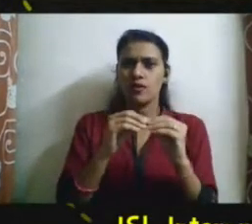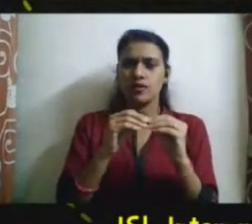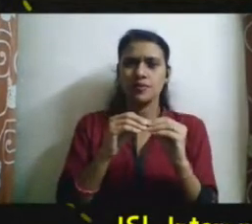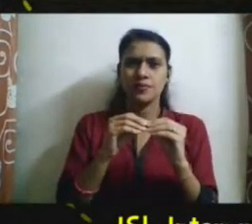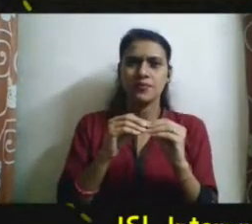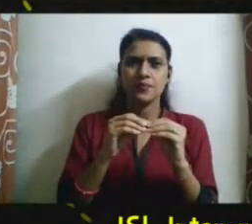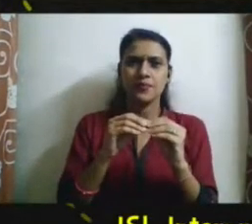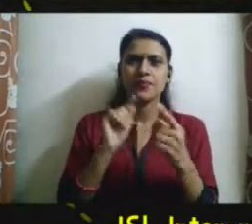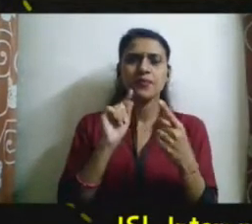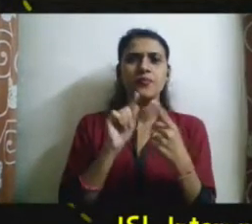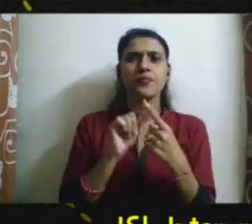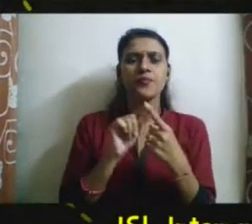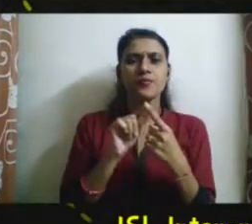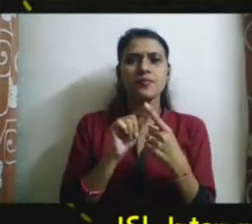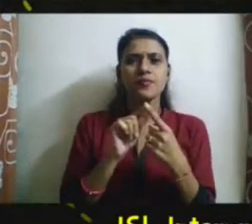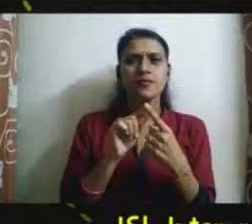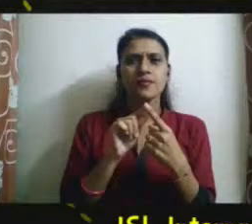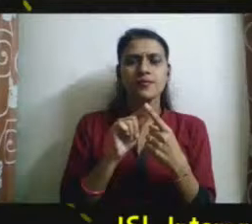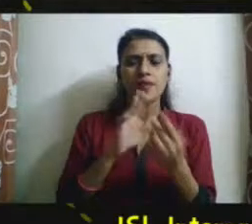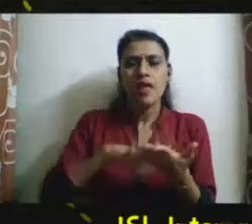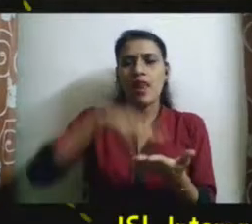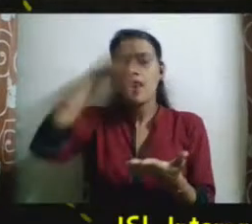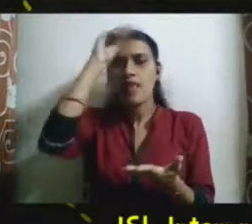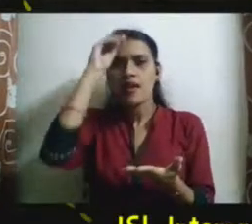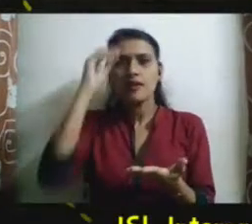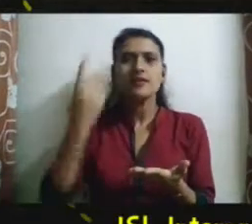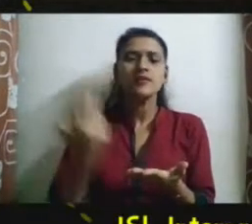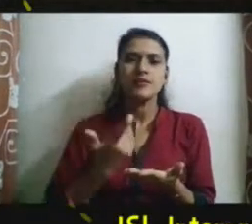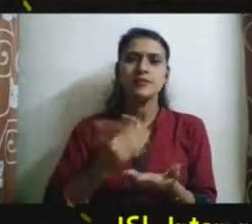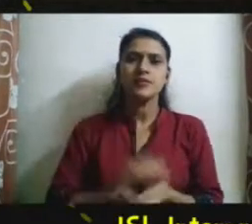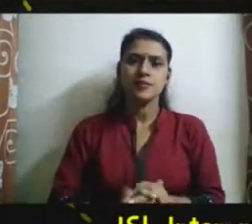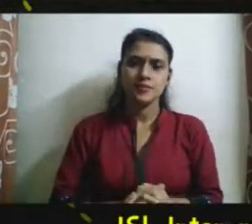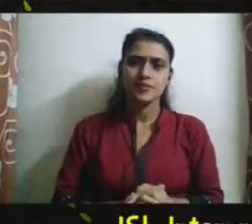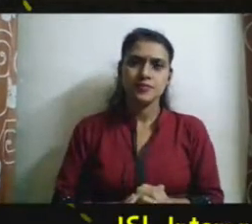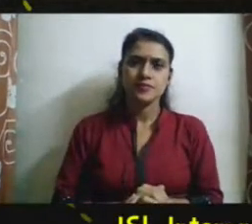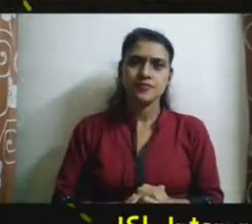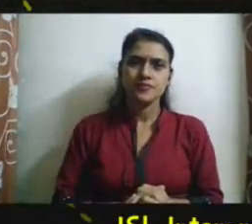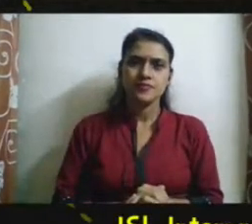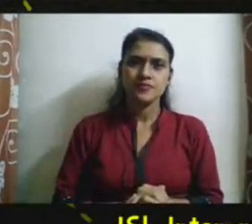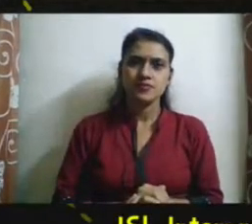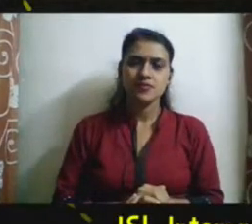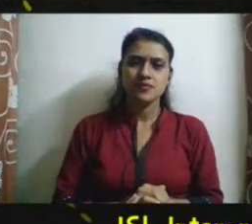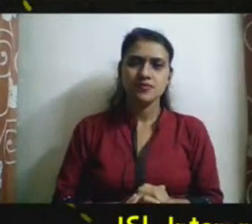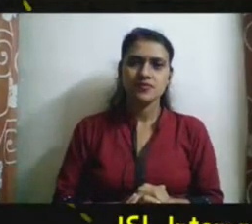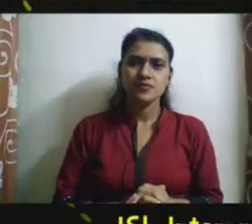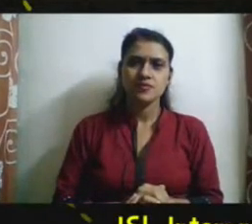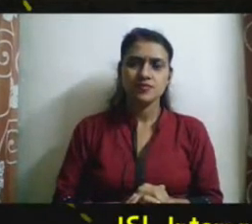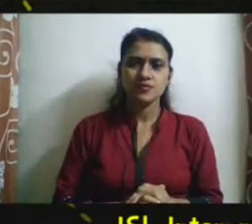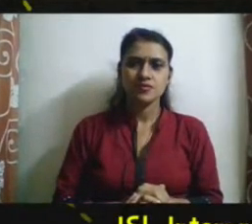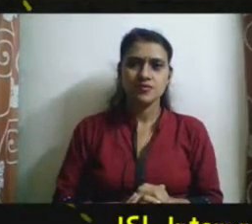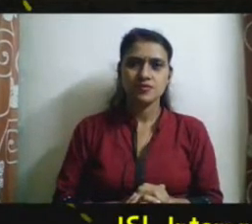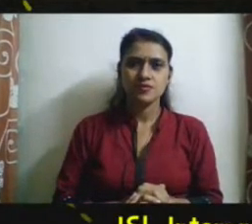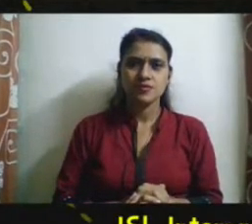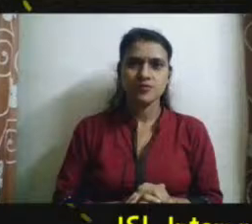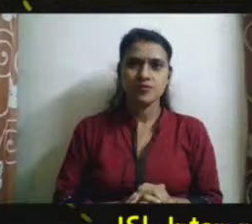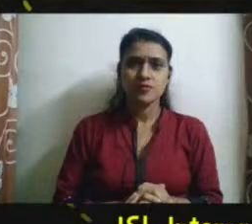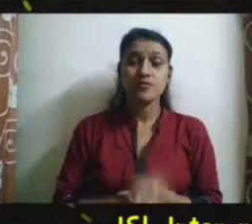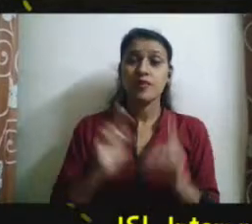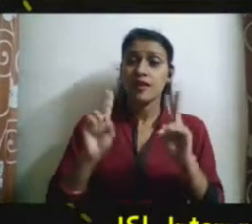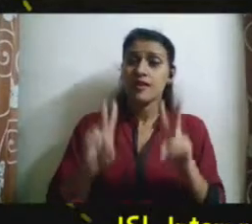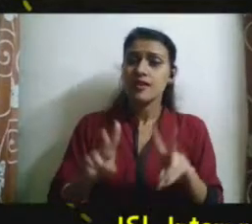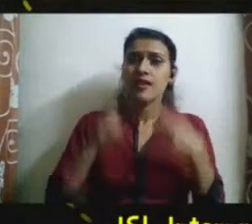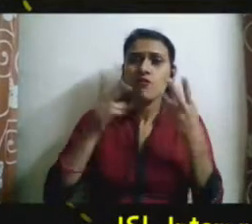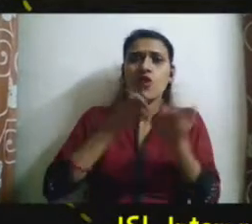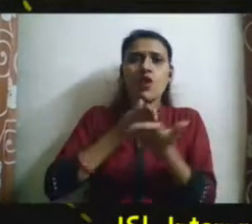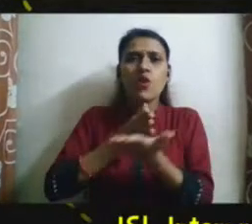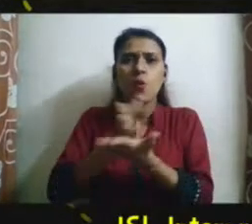definitely taken away and really sort of it stood out for me is the very different ways in which many